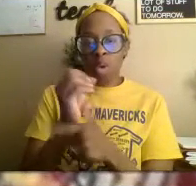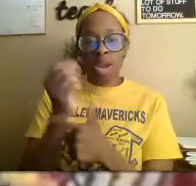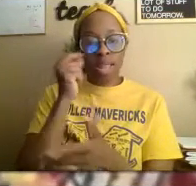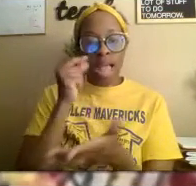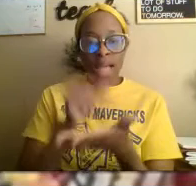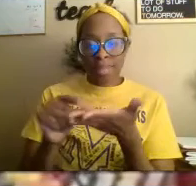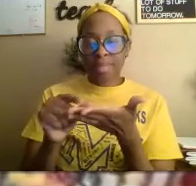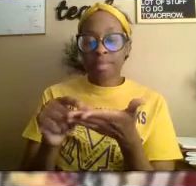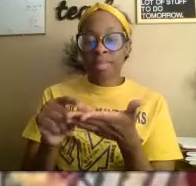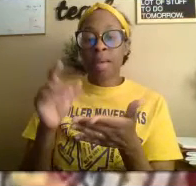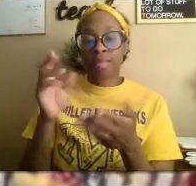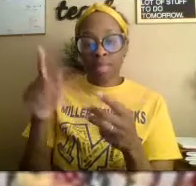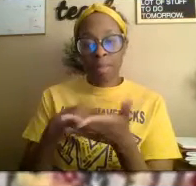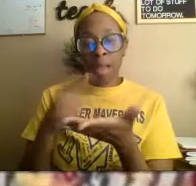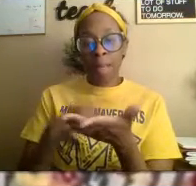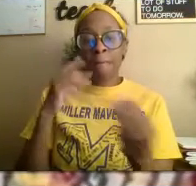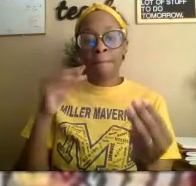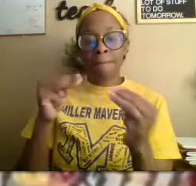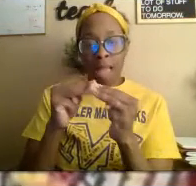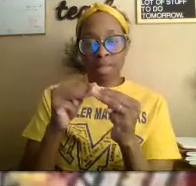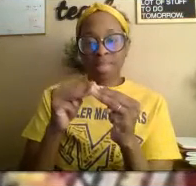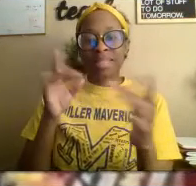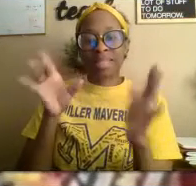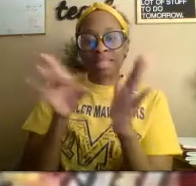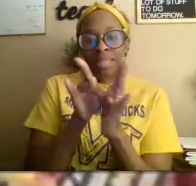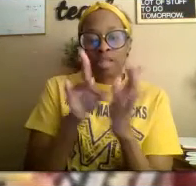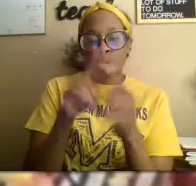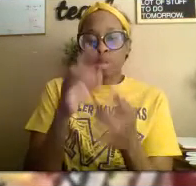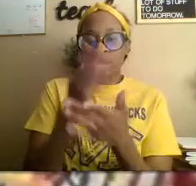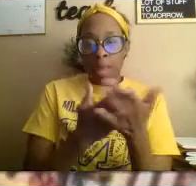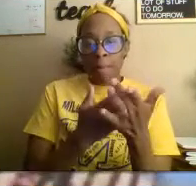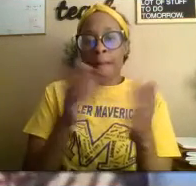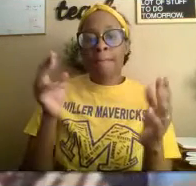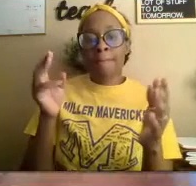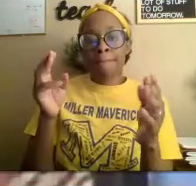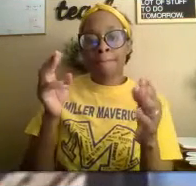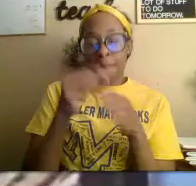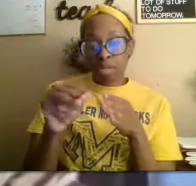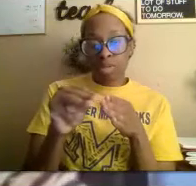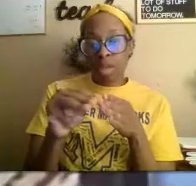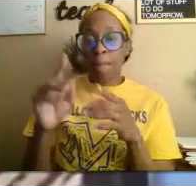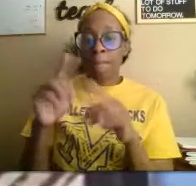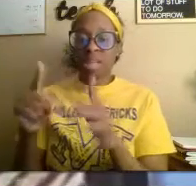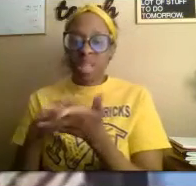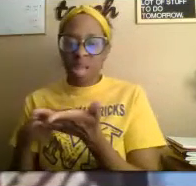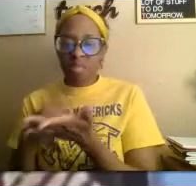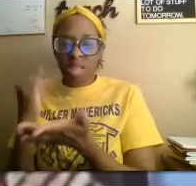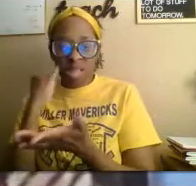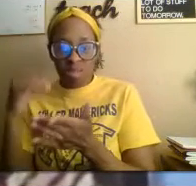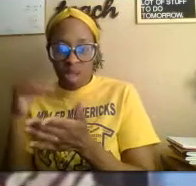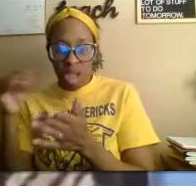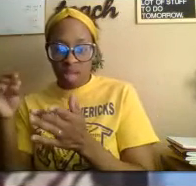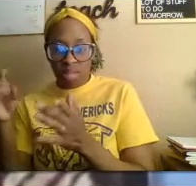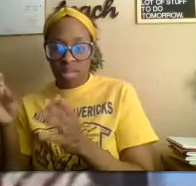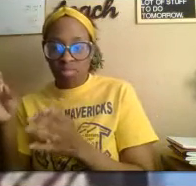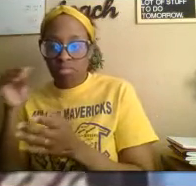metals, which means that that metal would be magnetic. You know that if you hold a magnet to a piece of wood or plastic, it's not